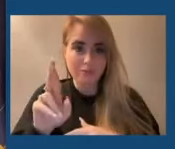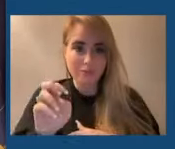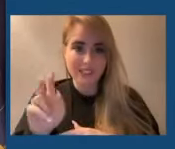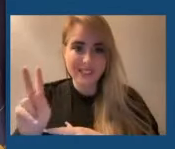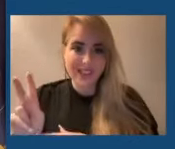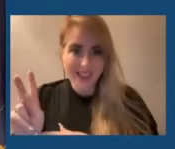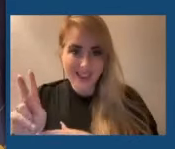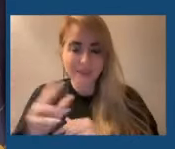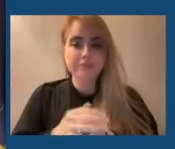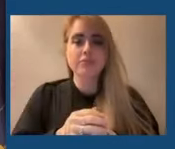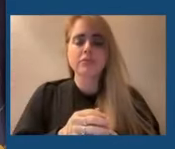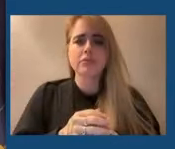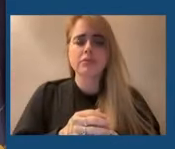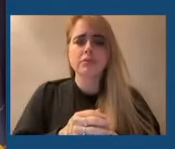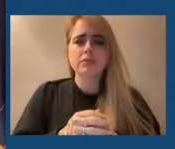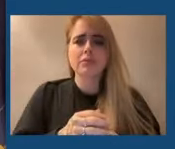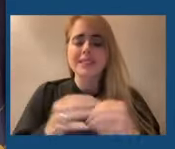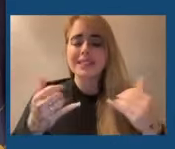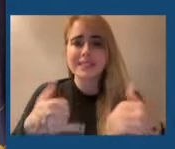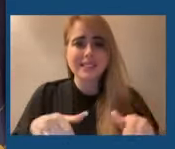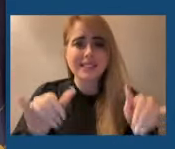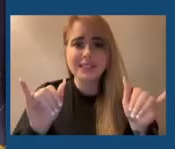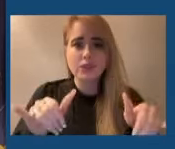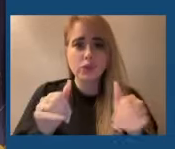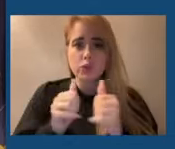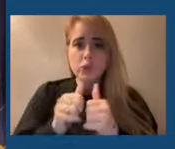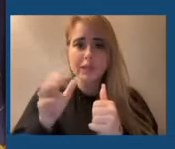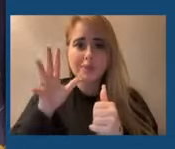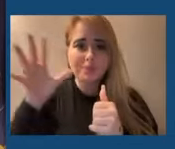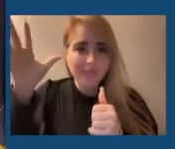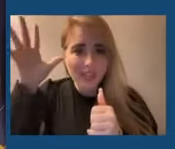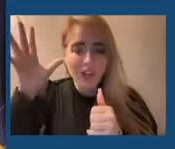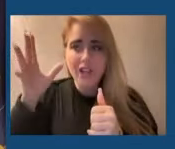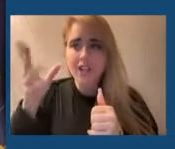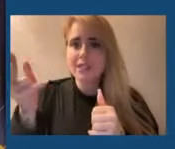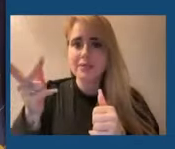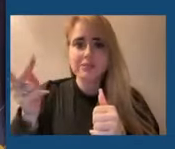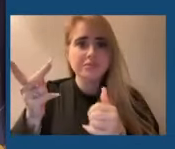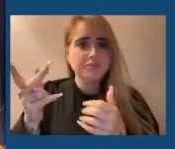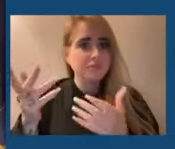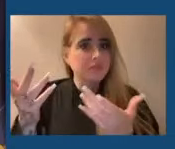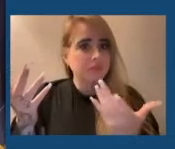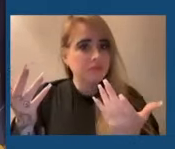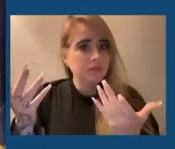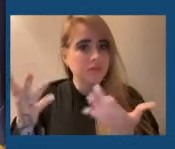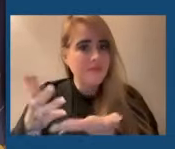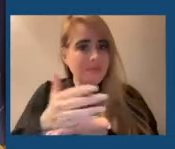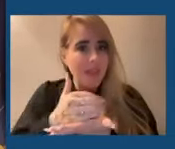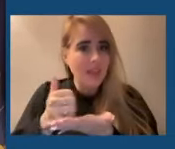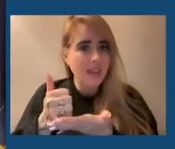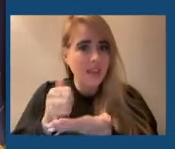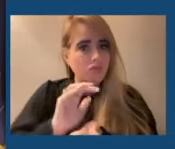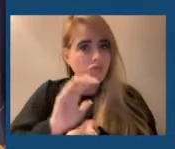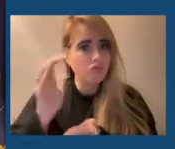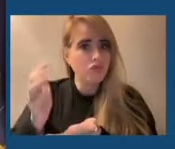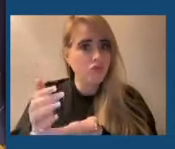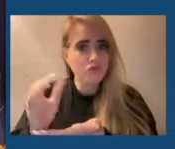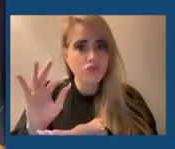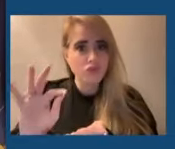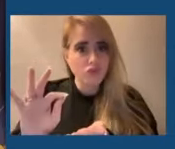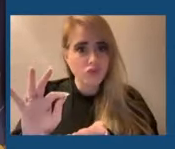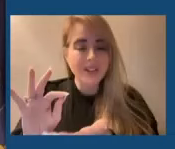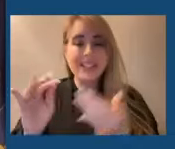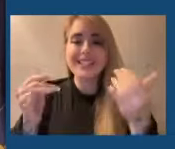And still, with their parents making a considerable amount, they